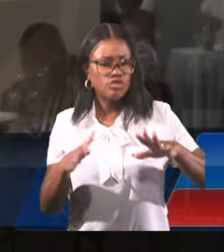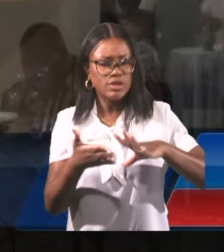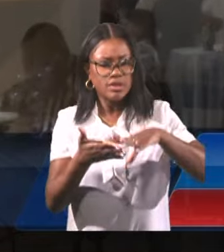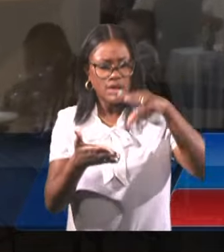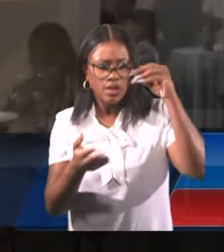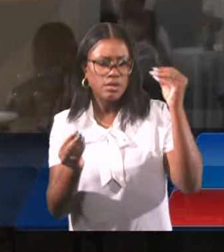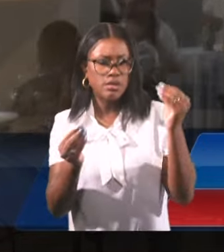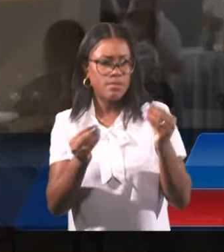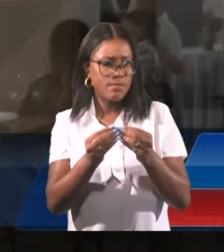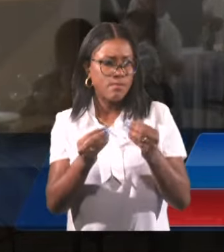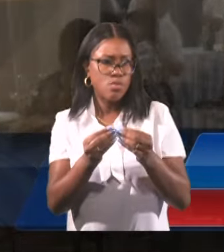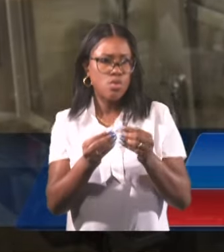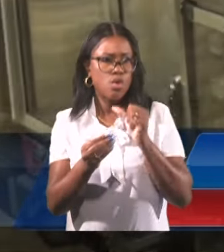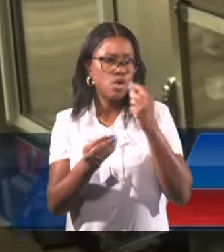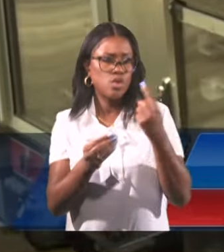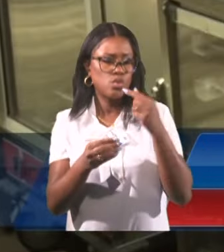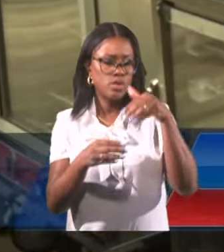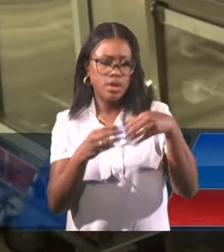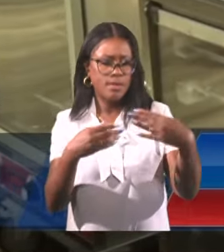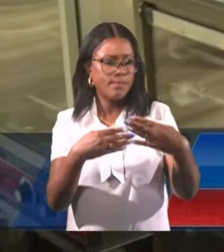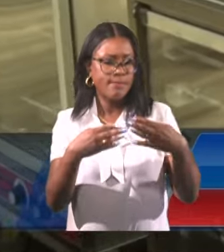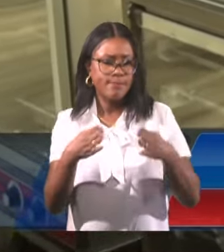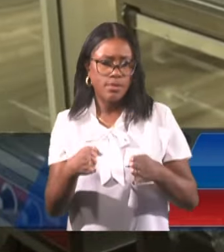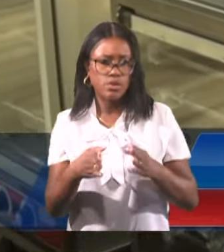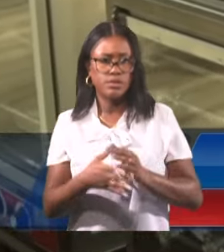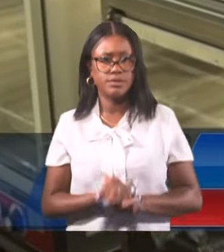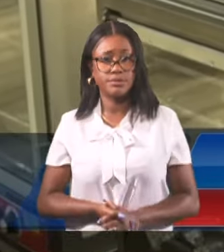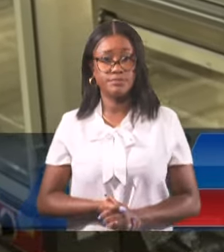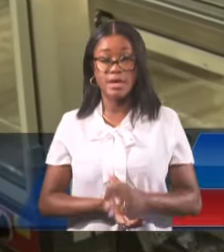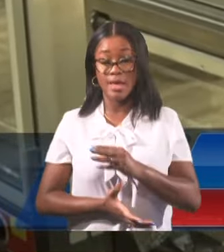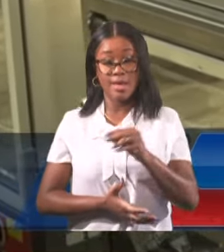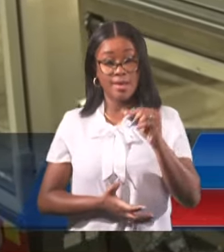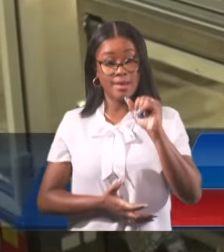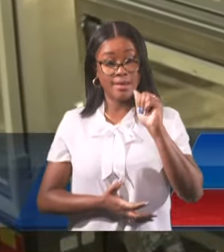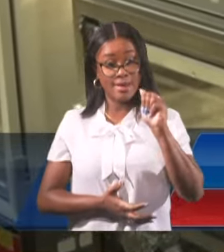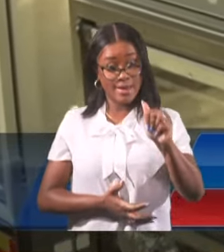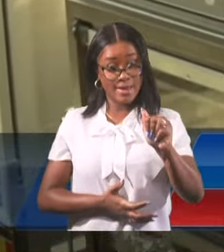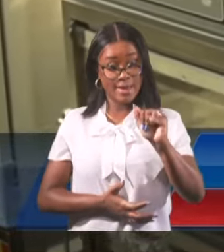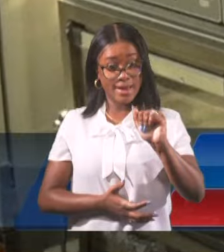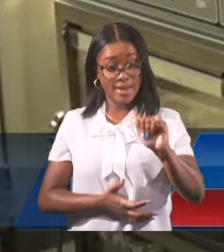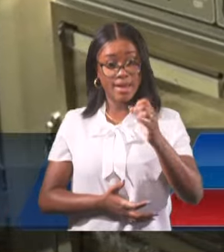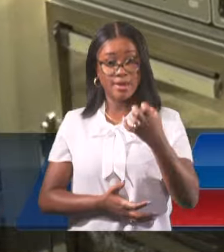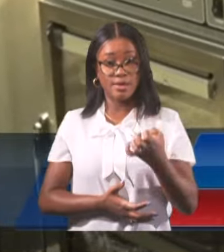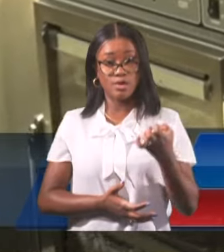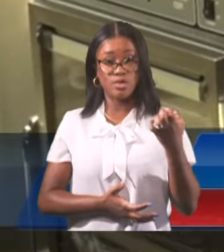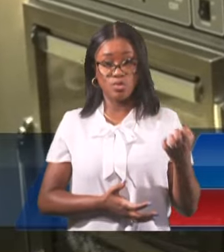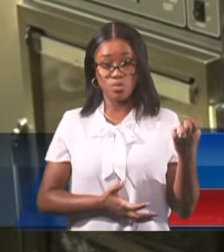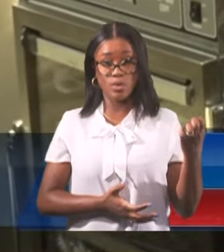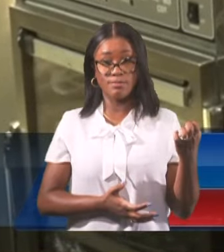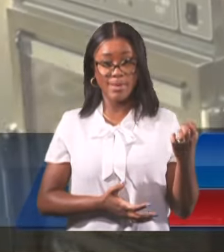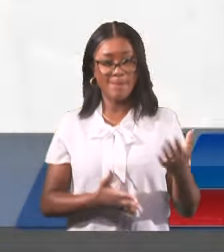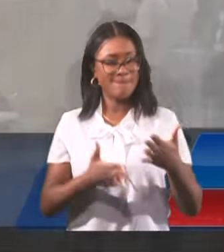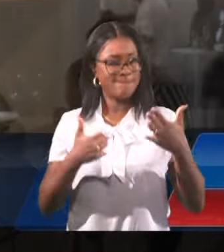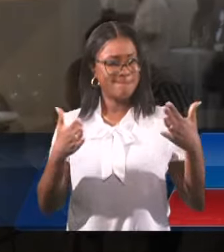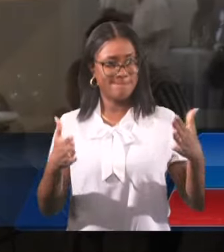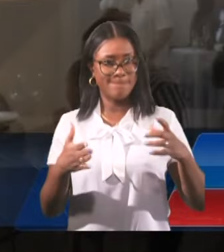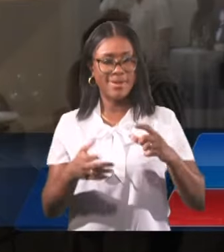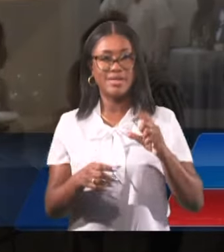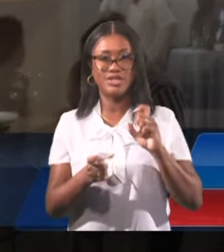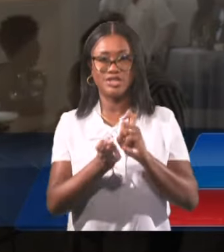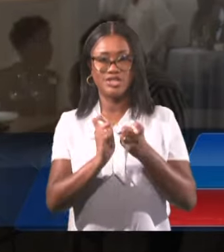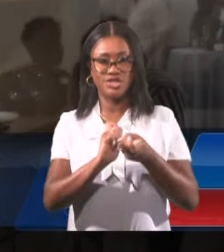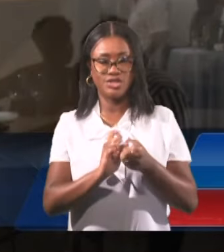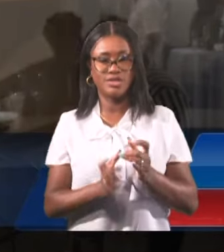just what they see in a box. As for the AI-powered equipment, she believes it's definitely a major game changer. We